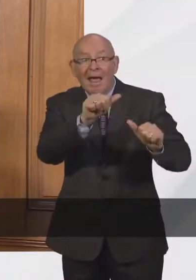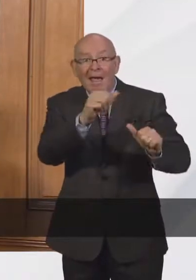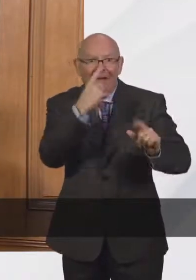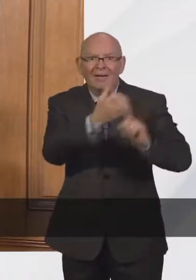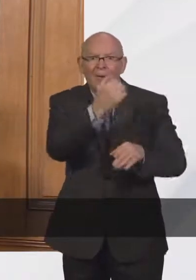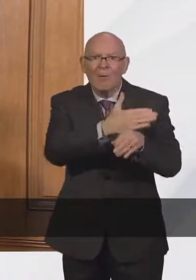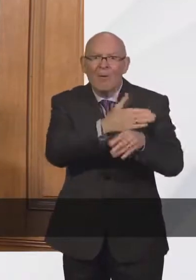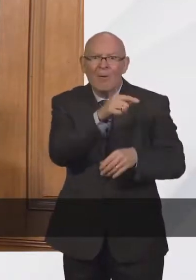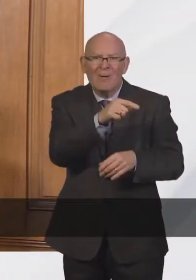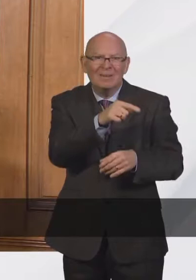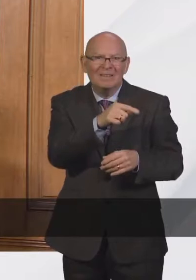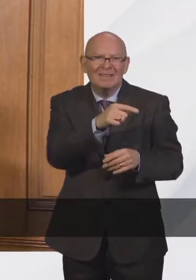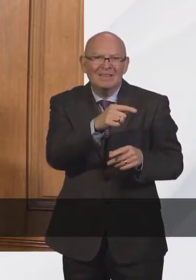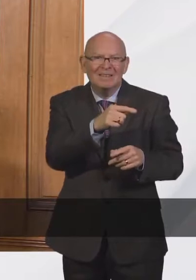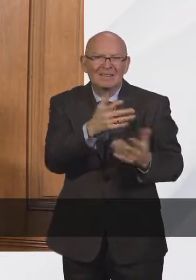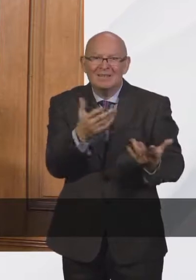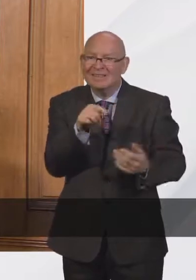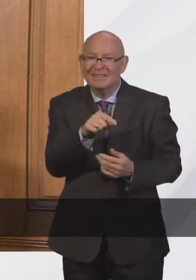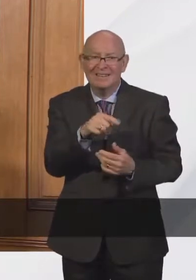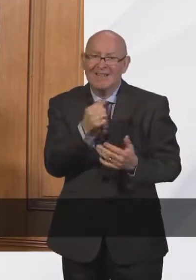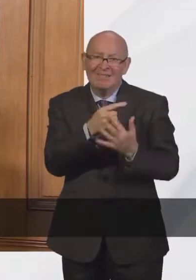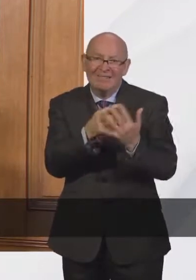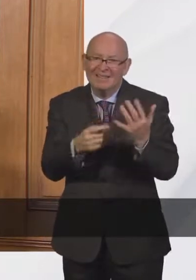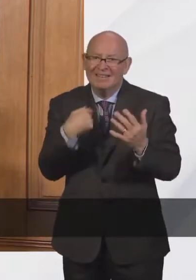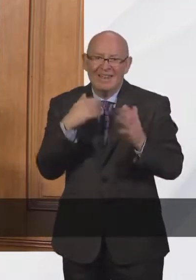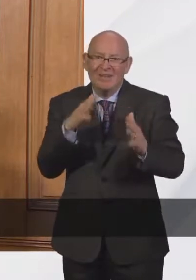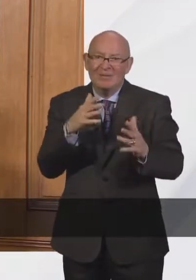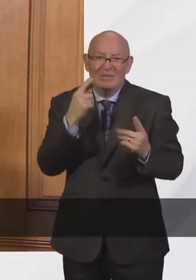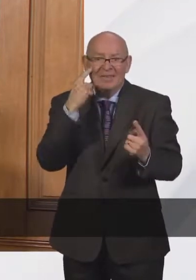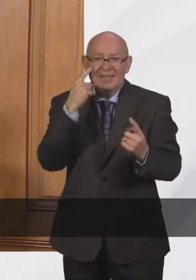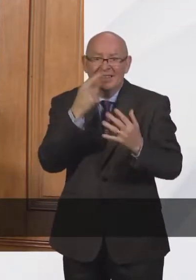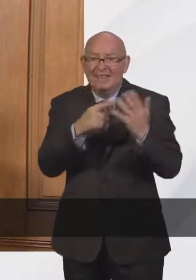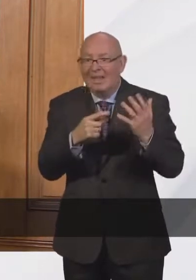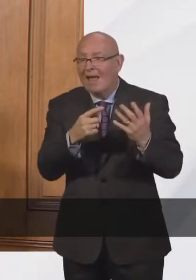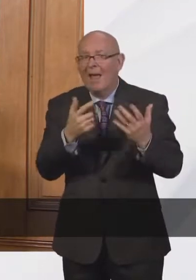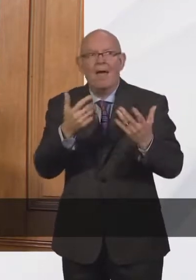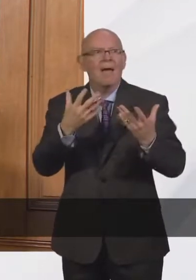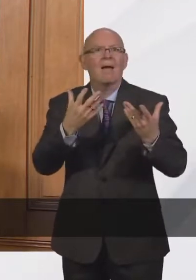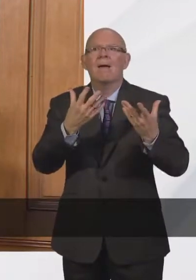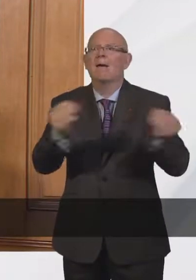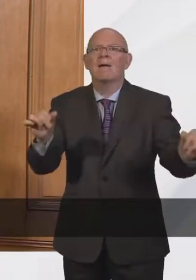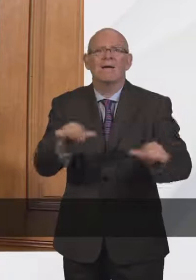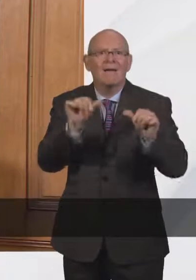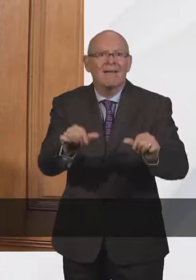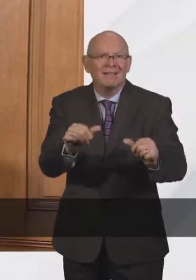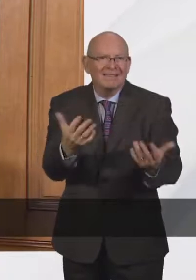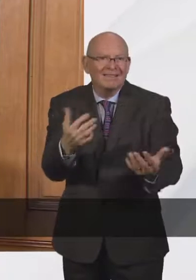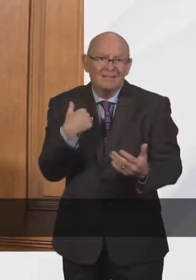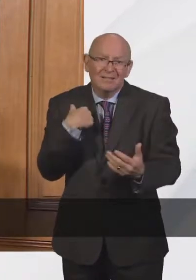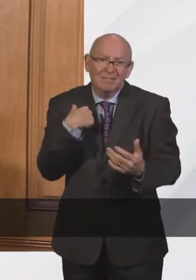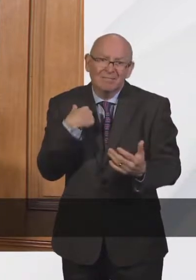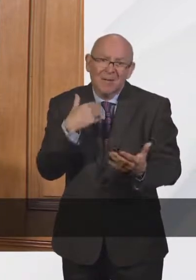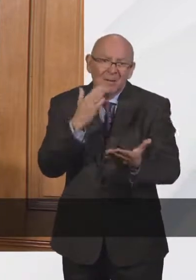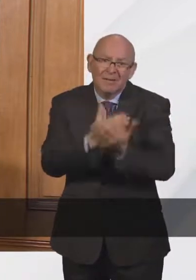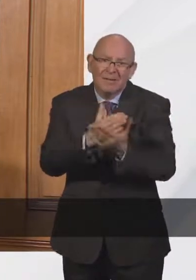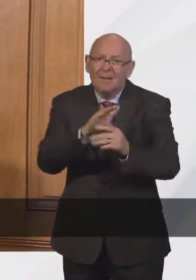in therapeutics to start off with, but fingers crossed one of these vaccines will come good. And I think it's highly likely that one of them will do something. And